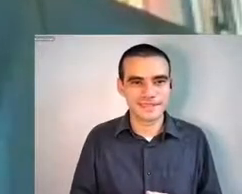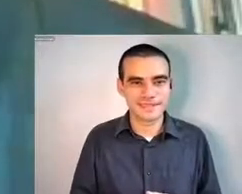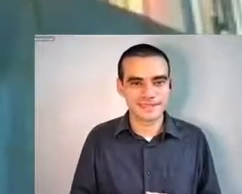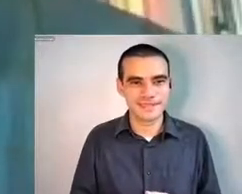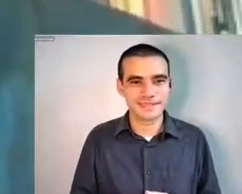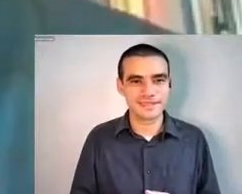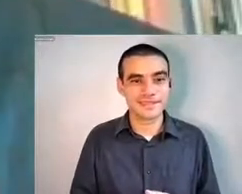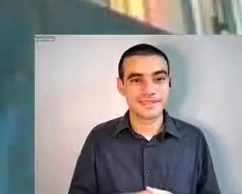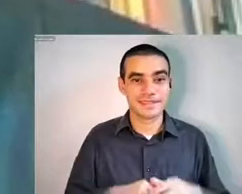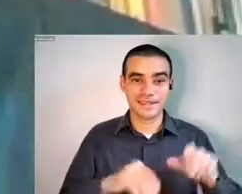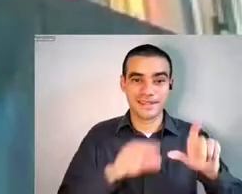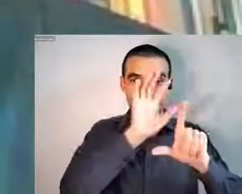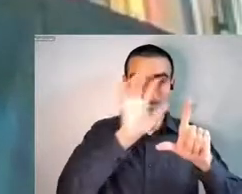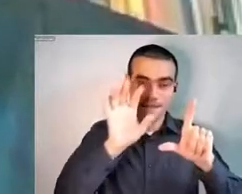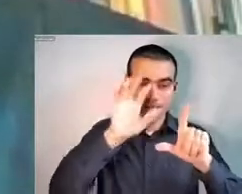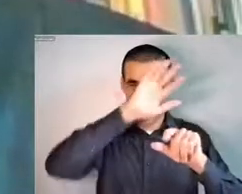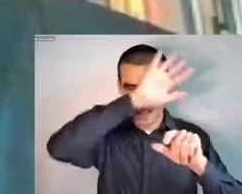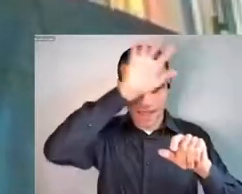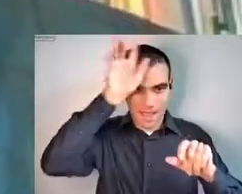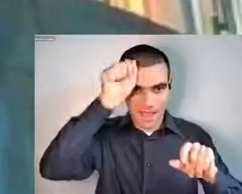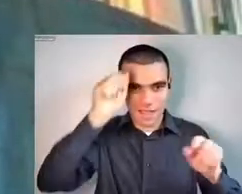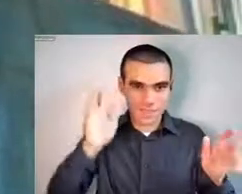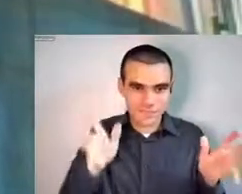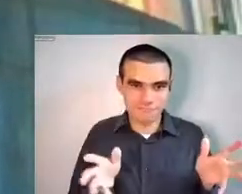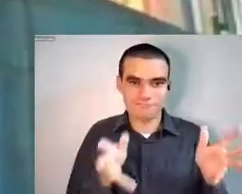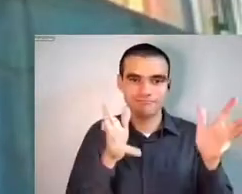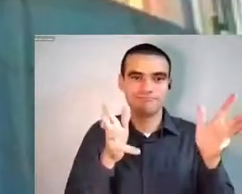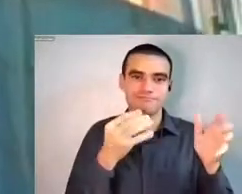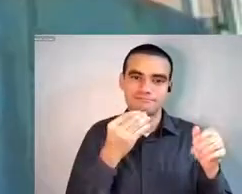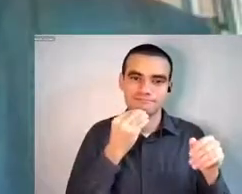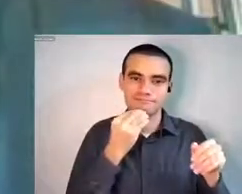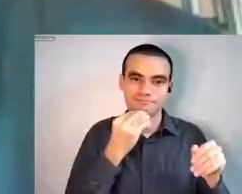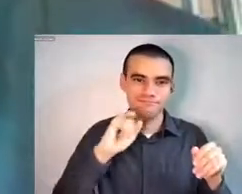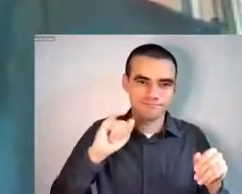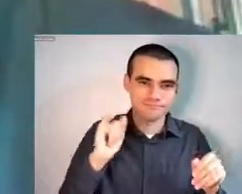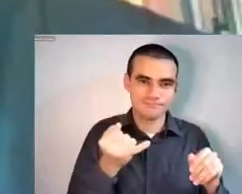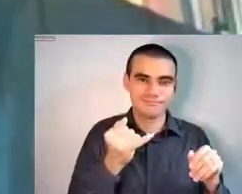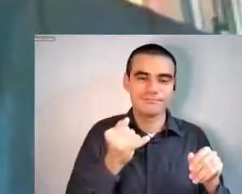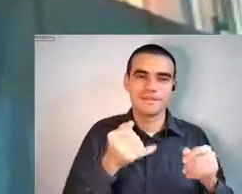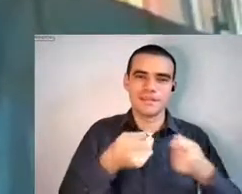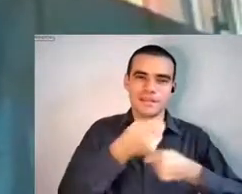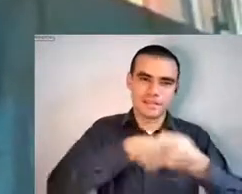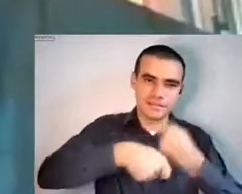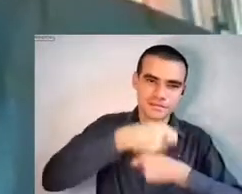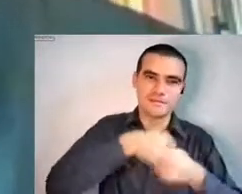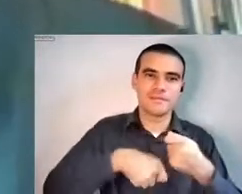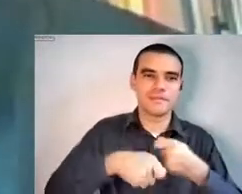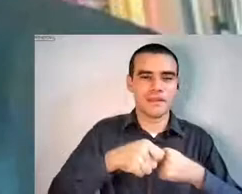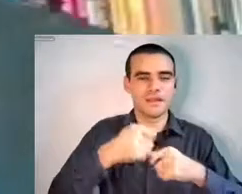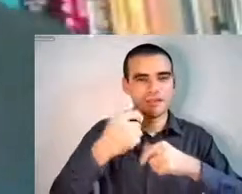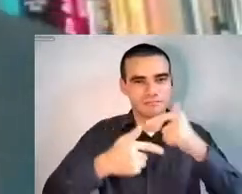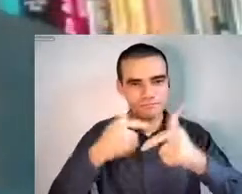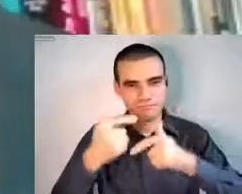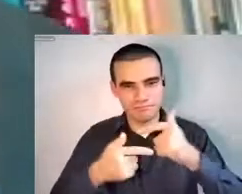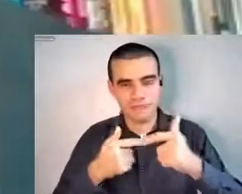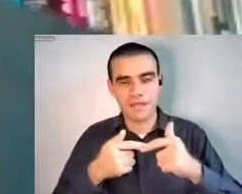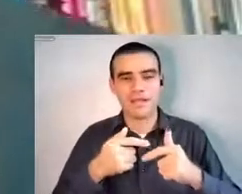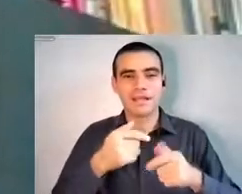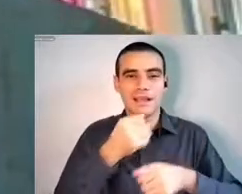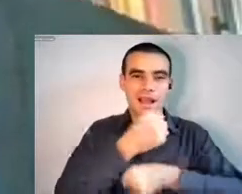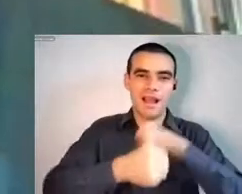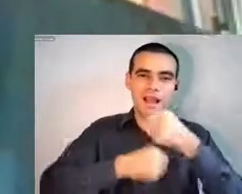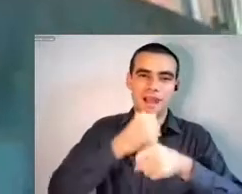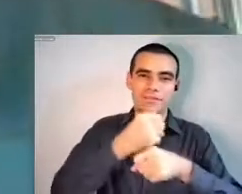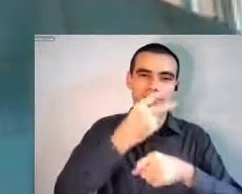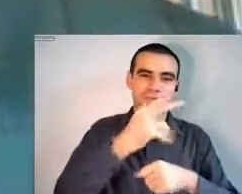in society. In this part of the Amazon, in order to drive and boost the bioeconomy in